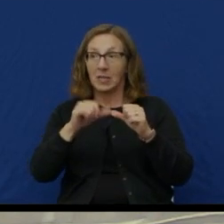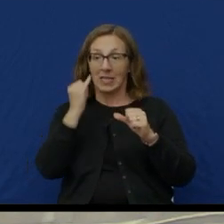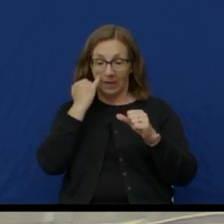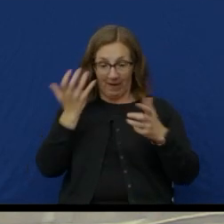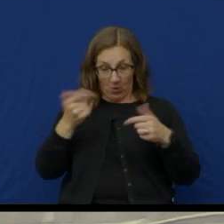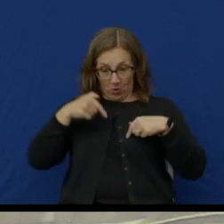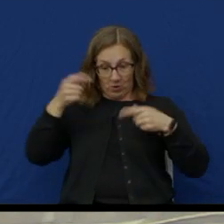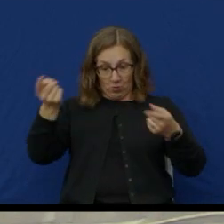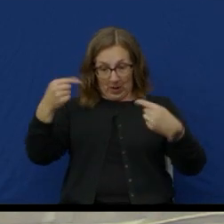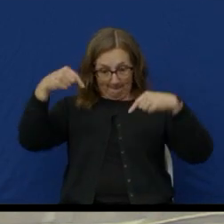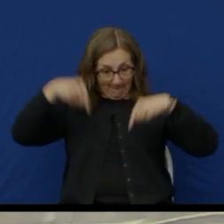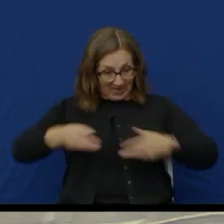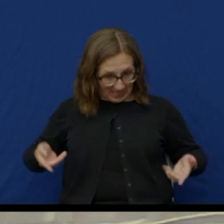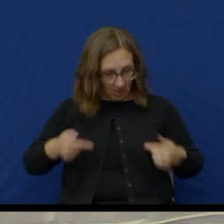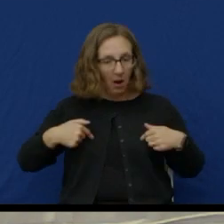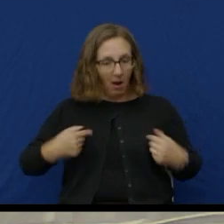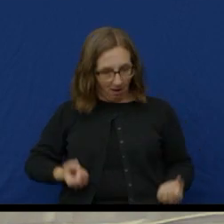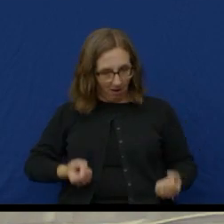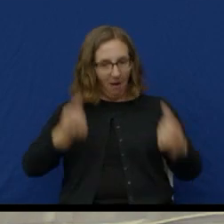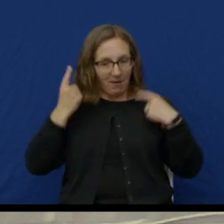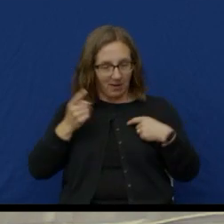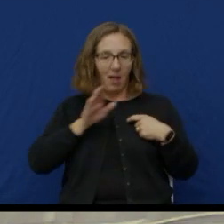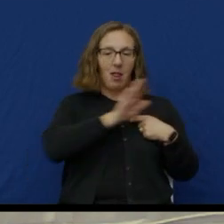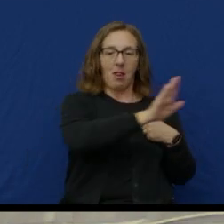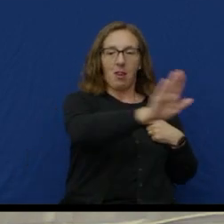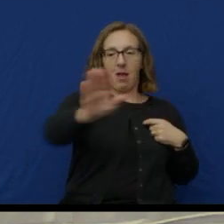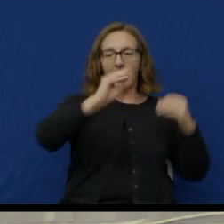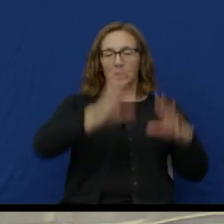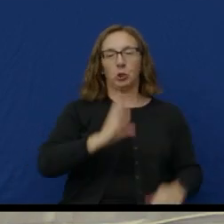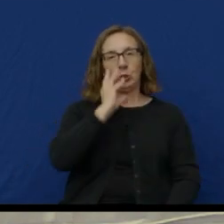seat, I need to know the walk that they're walking.